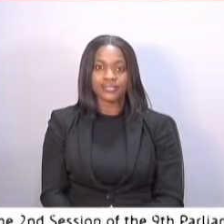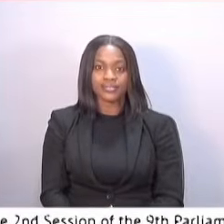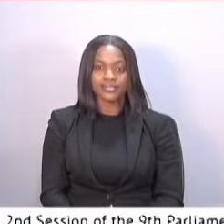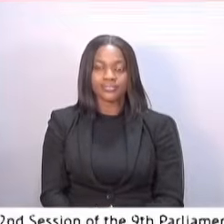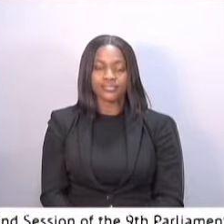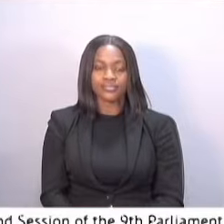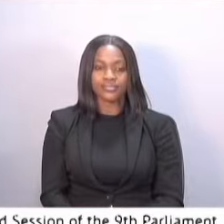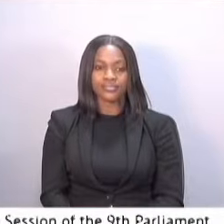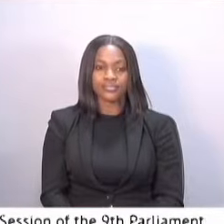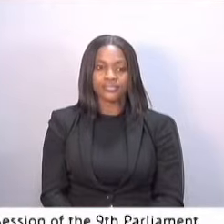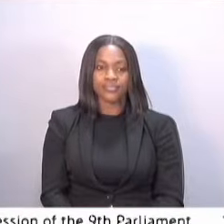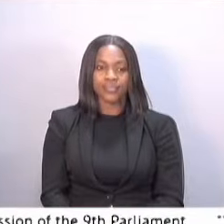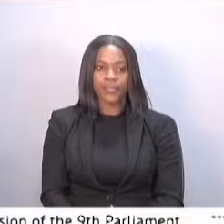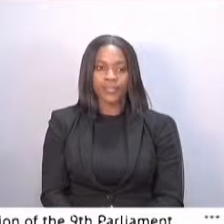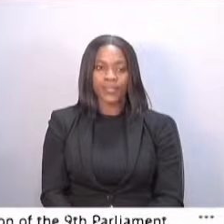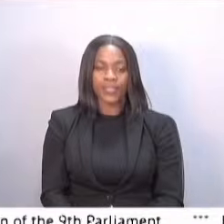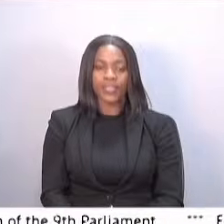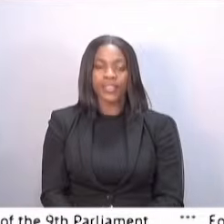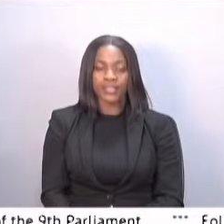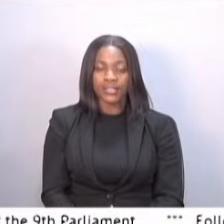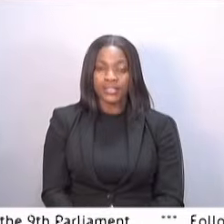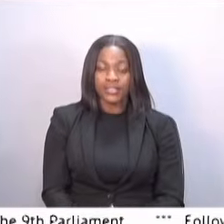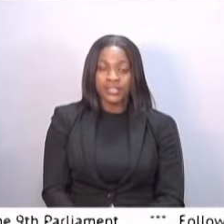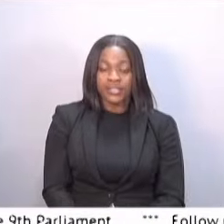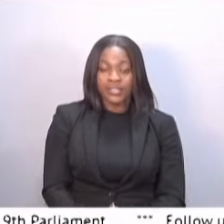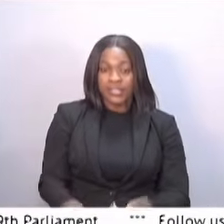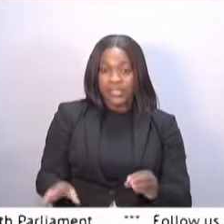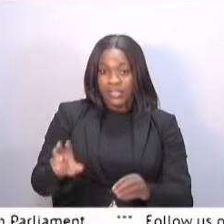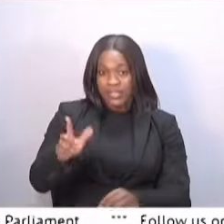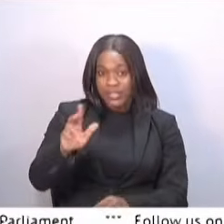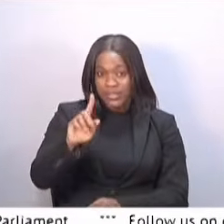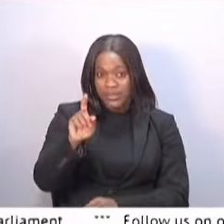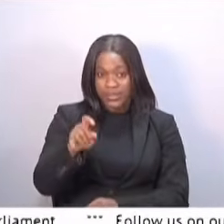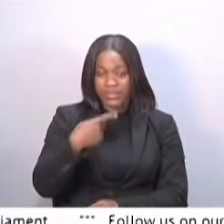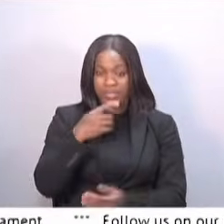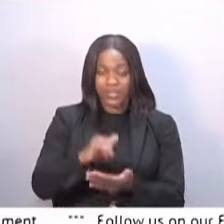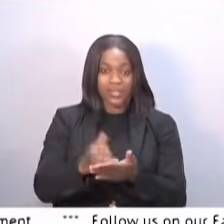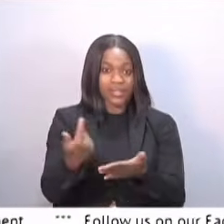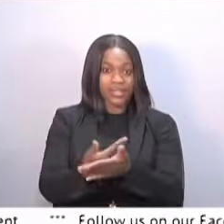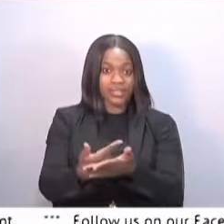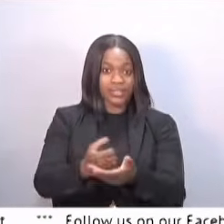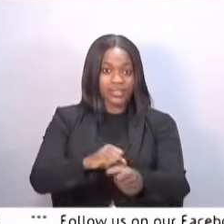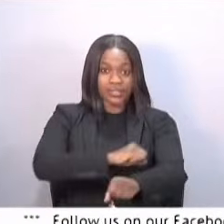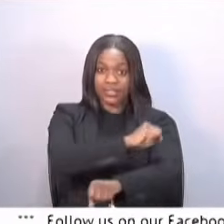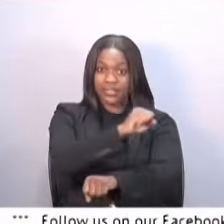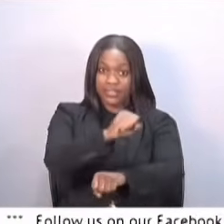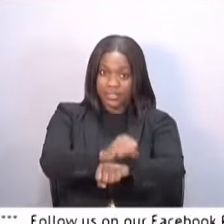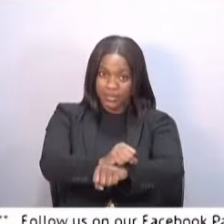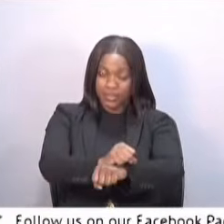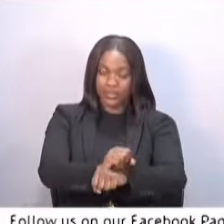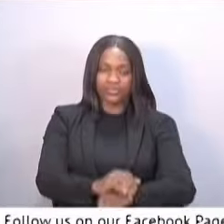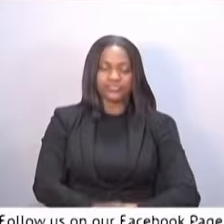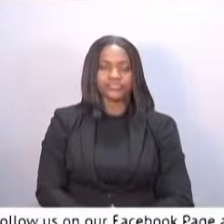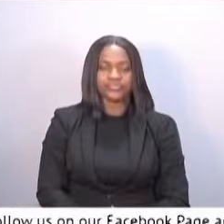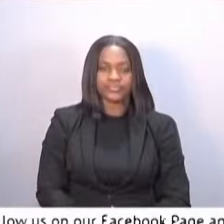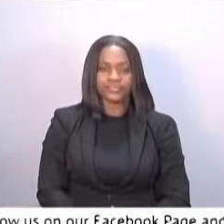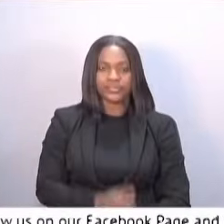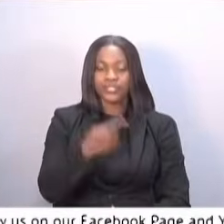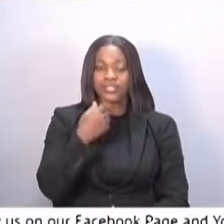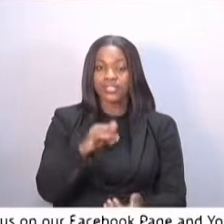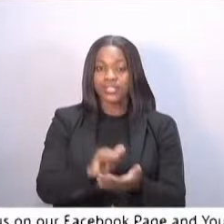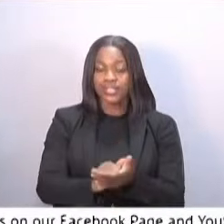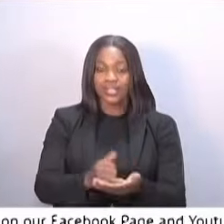Speaker. Minister, come with me to your answer on Ghana-Singapore. And you are saying that